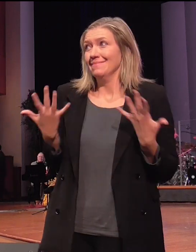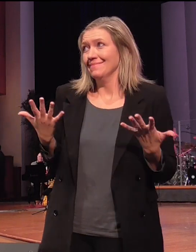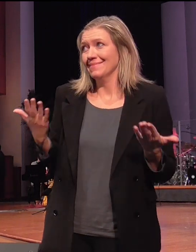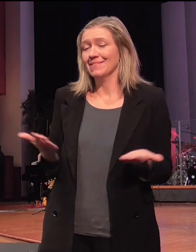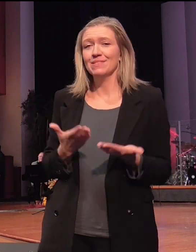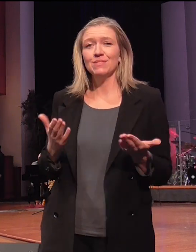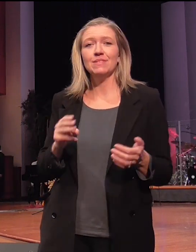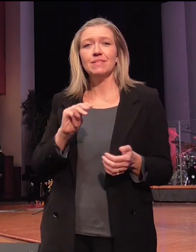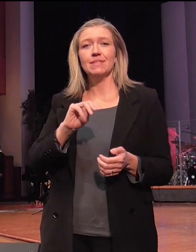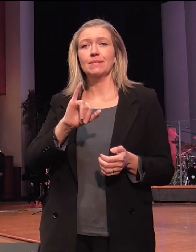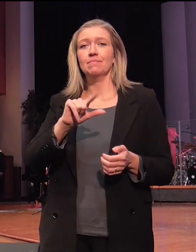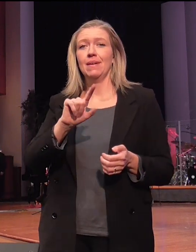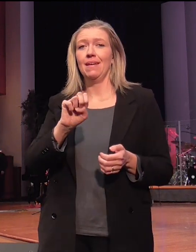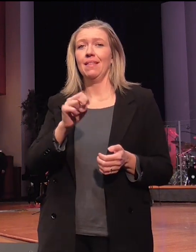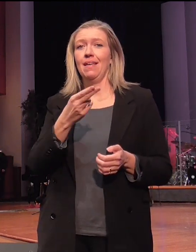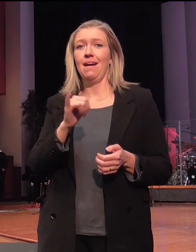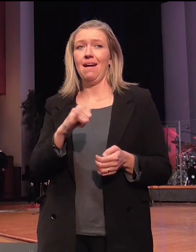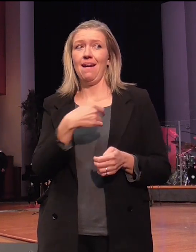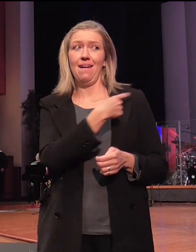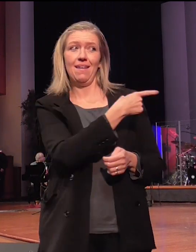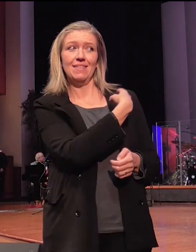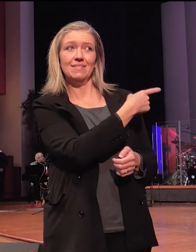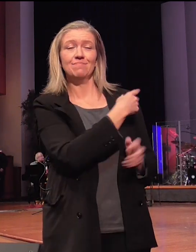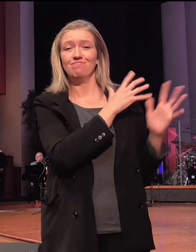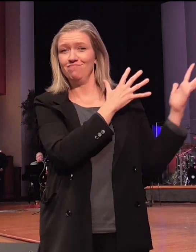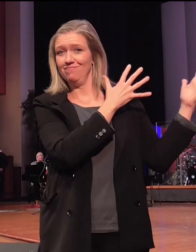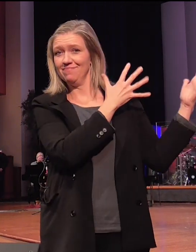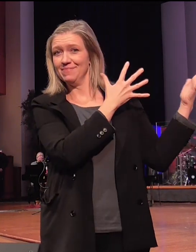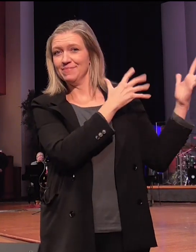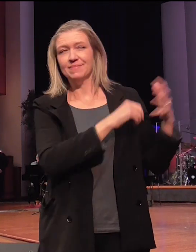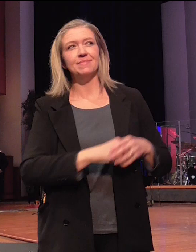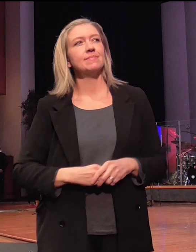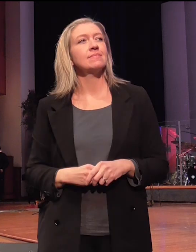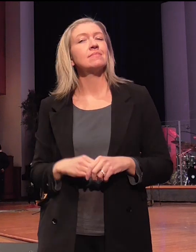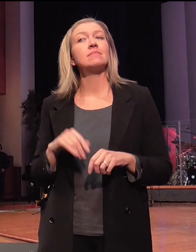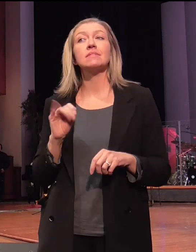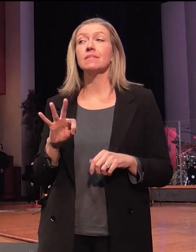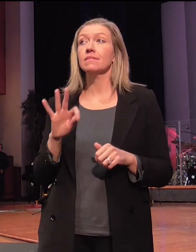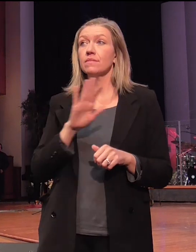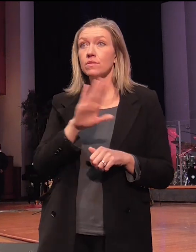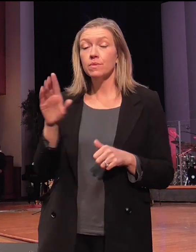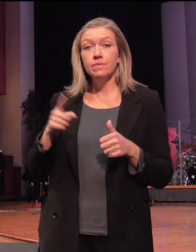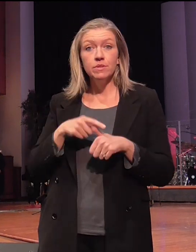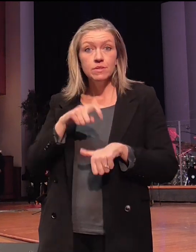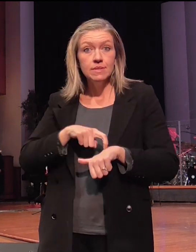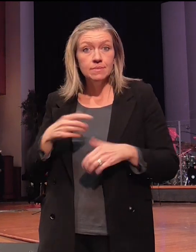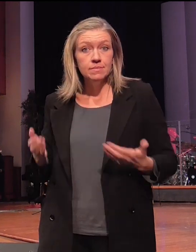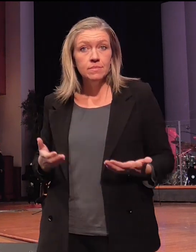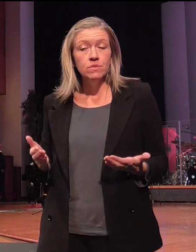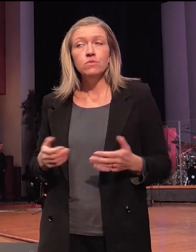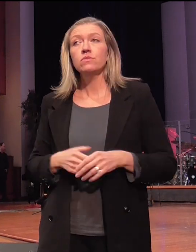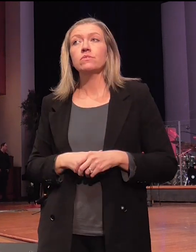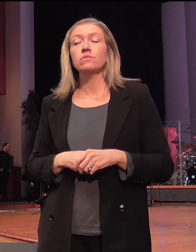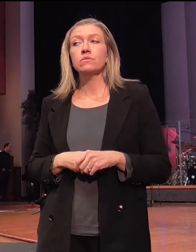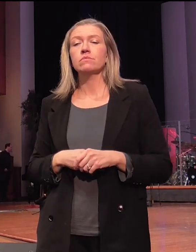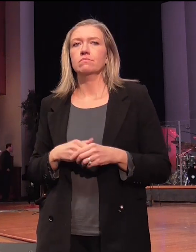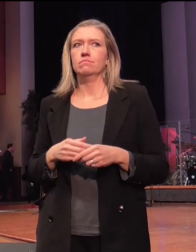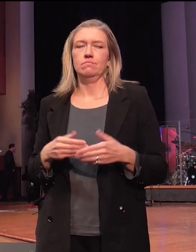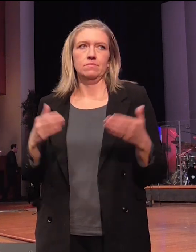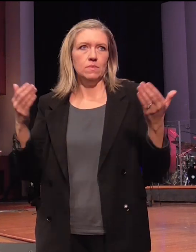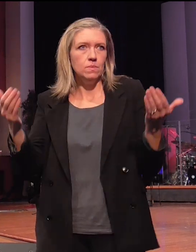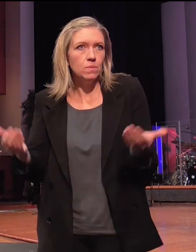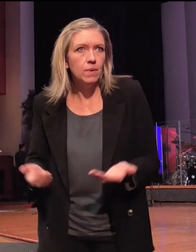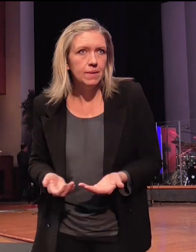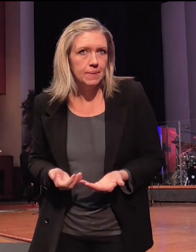High? Yeah. Woo. And if you're here for the first time, we sincerely welcome